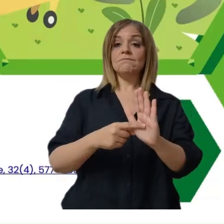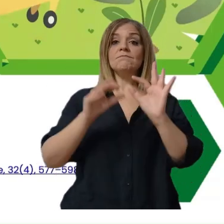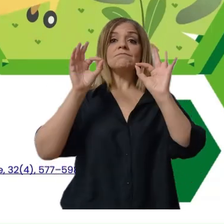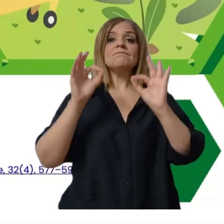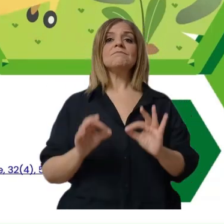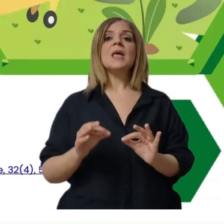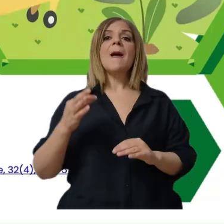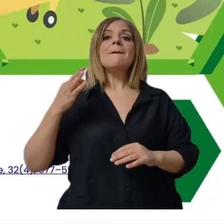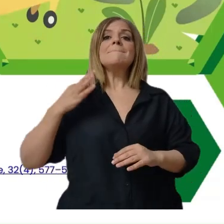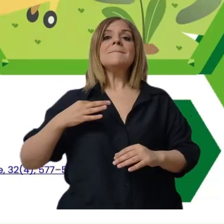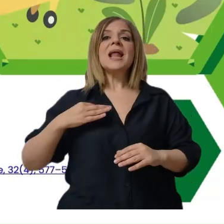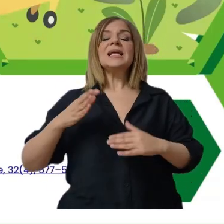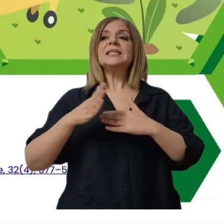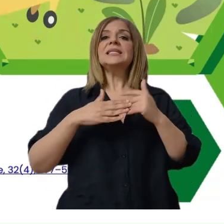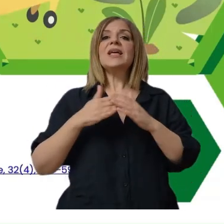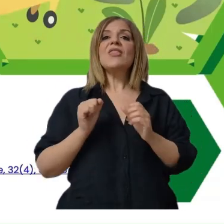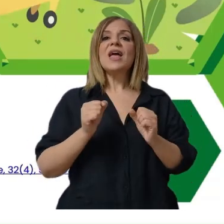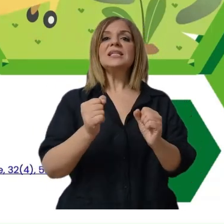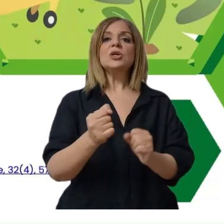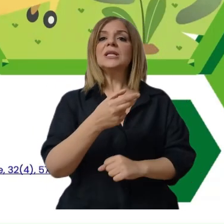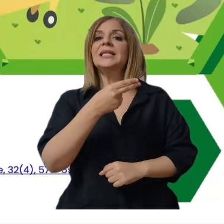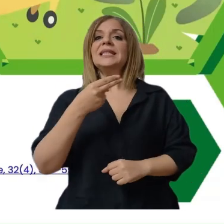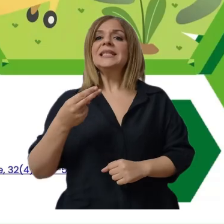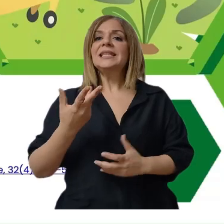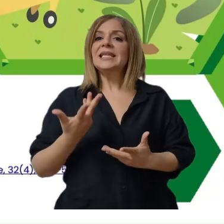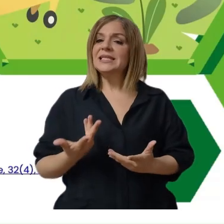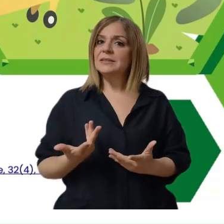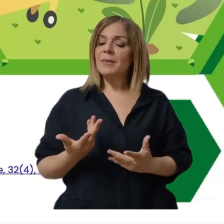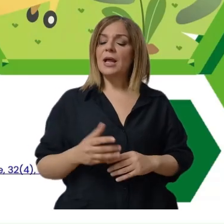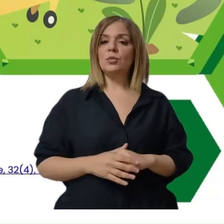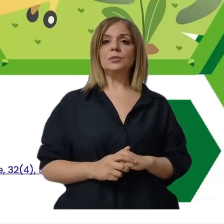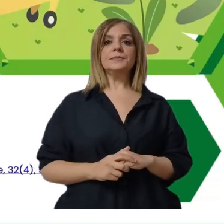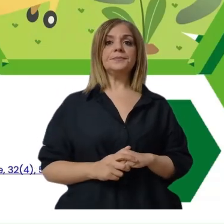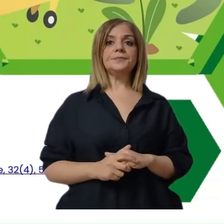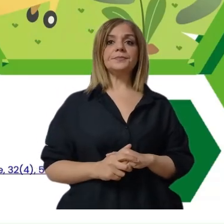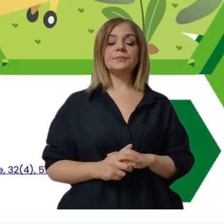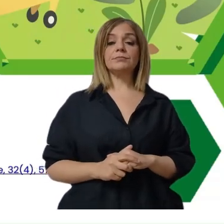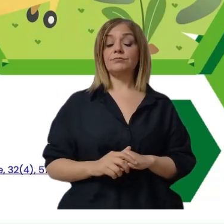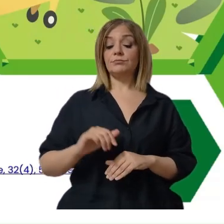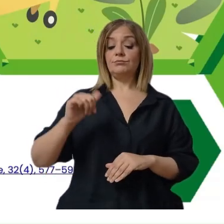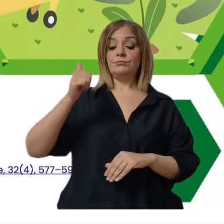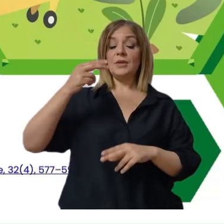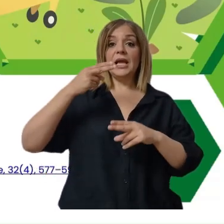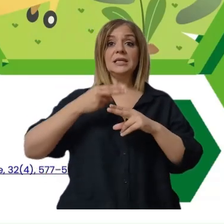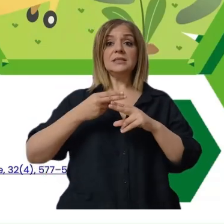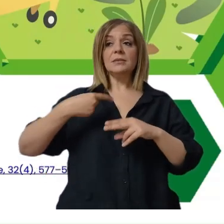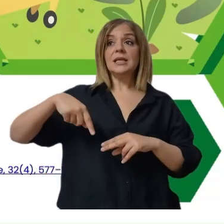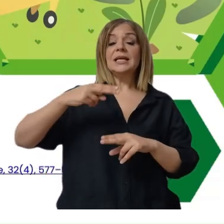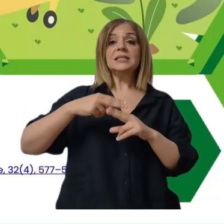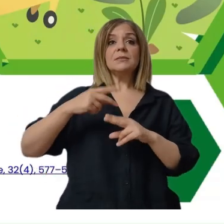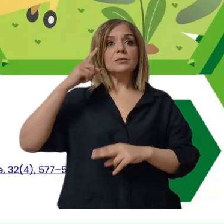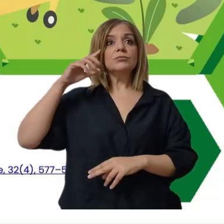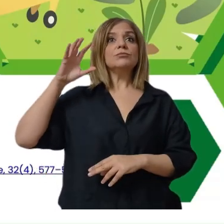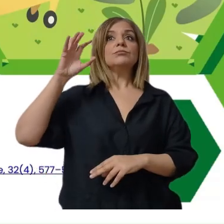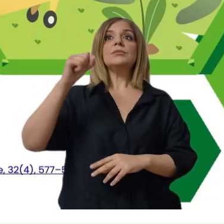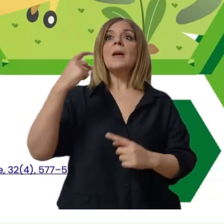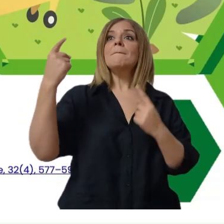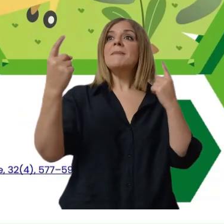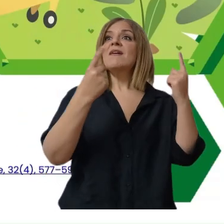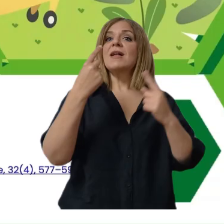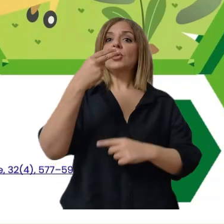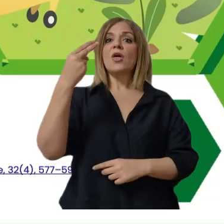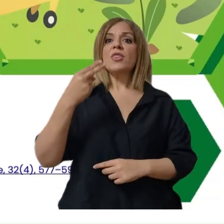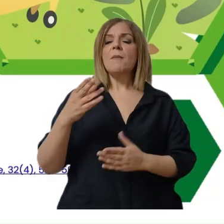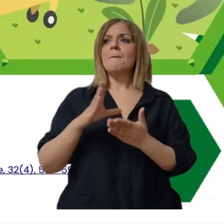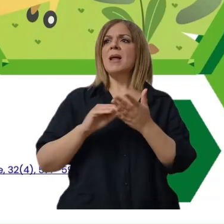skills has as values in course. Starting with understanding environmental issues